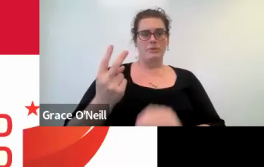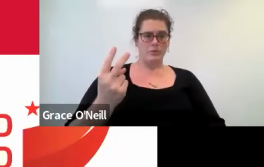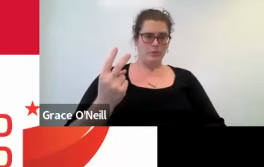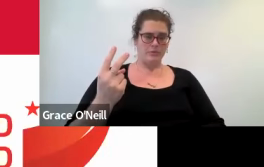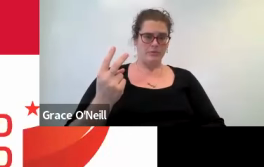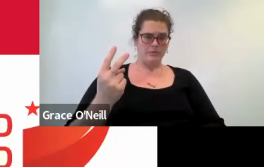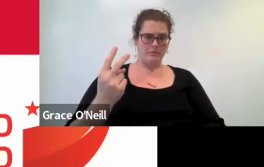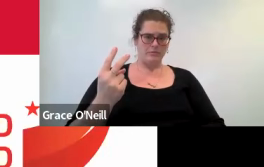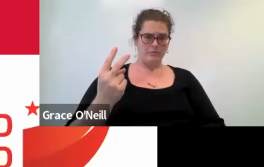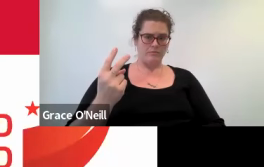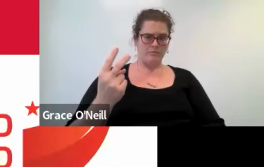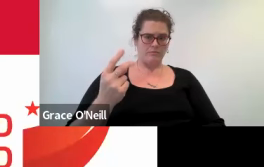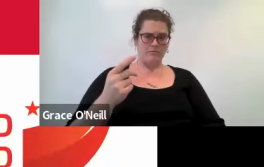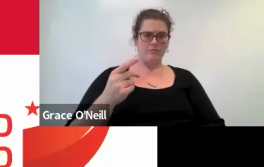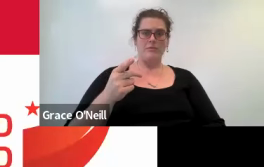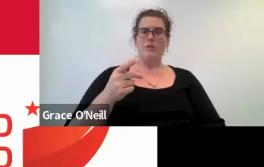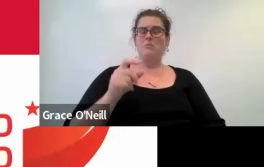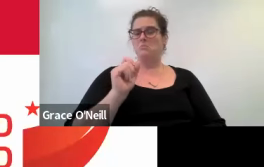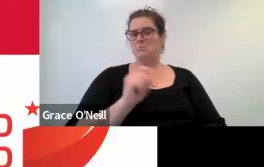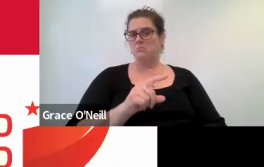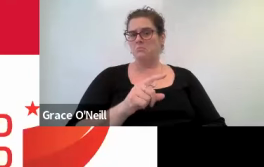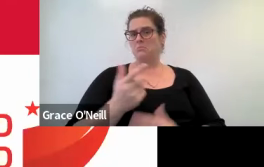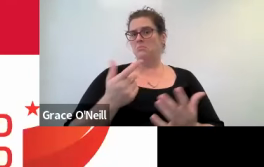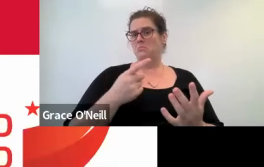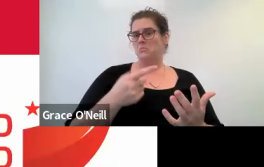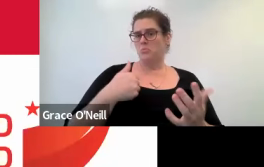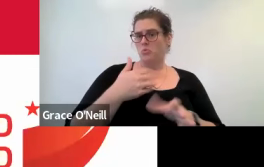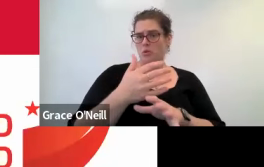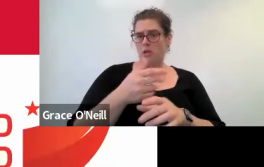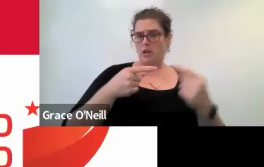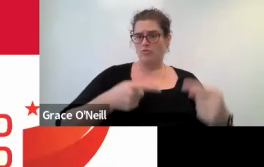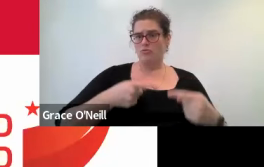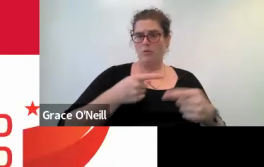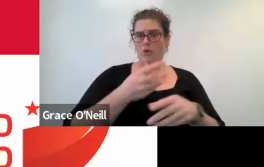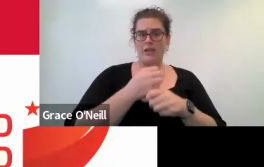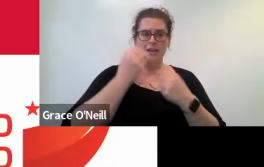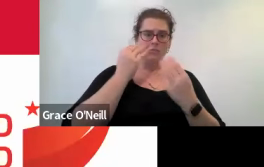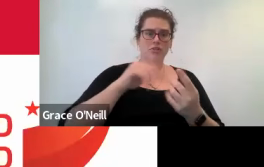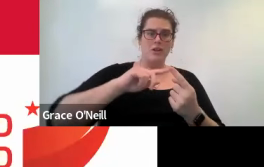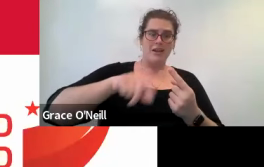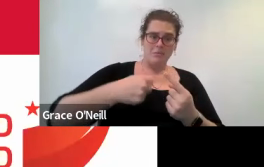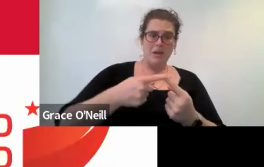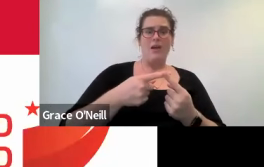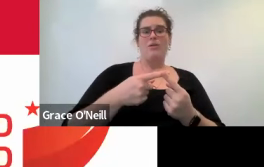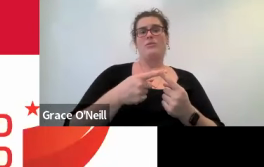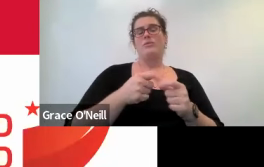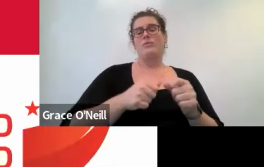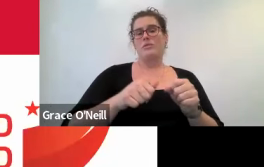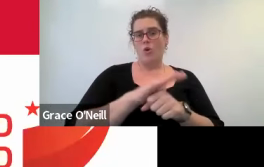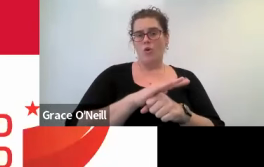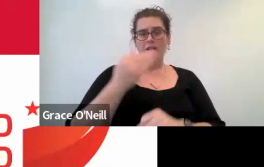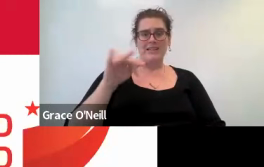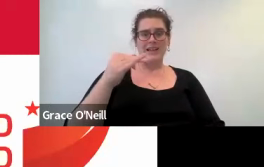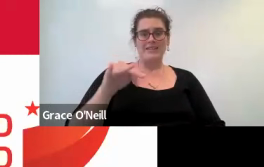you had trouble getting information you trust about the pandemic, COVID-19? And of